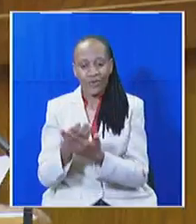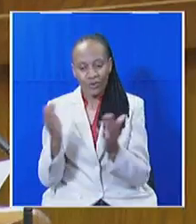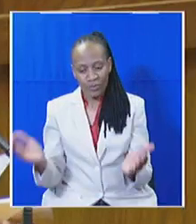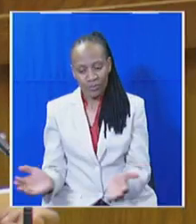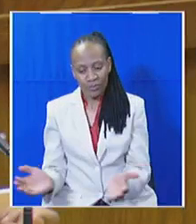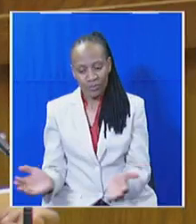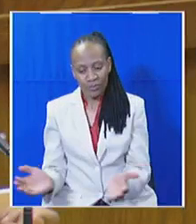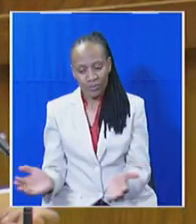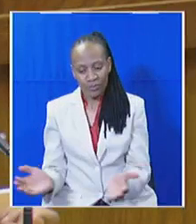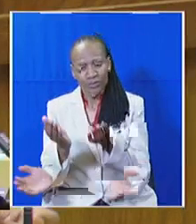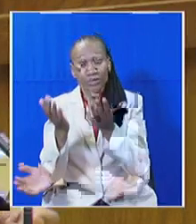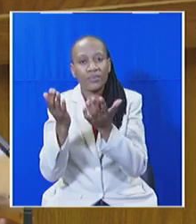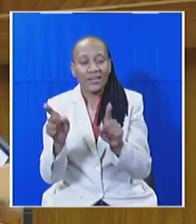growth,